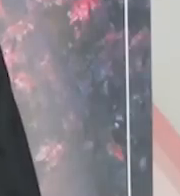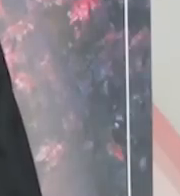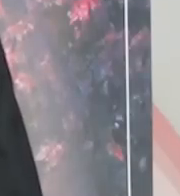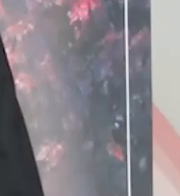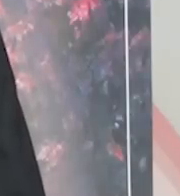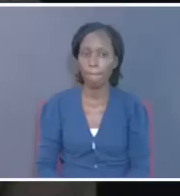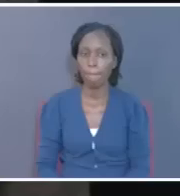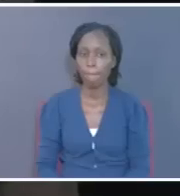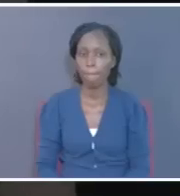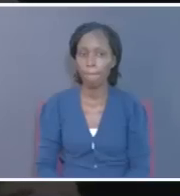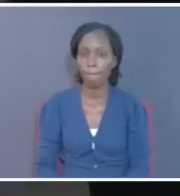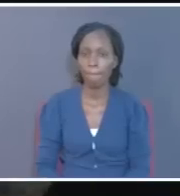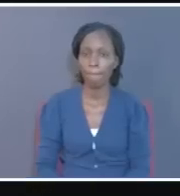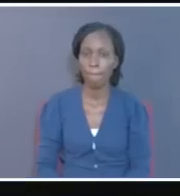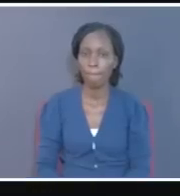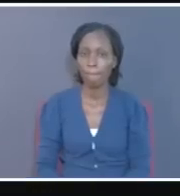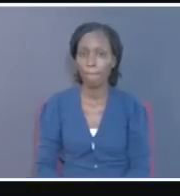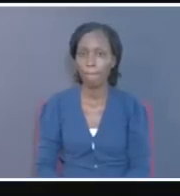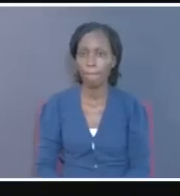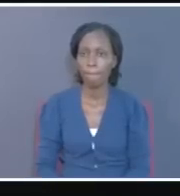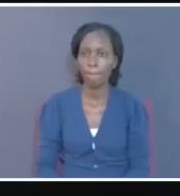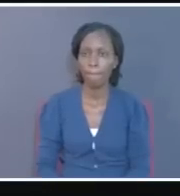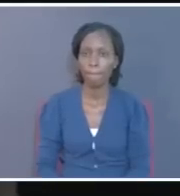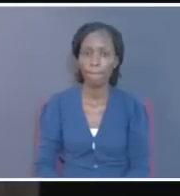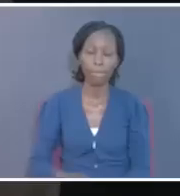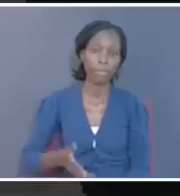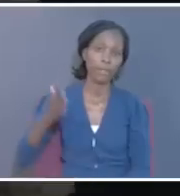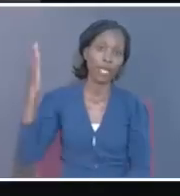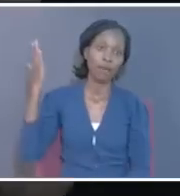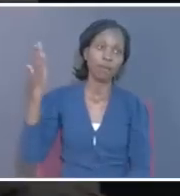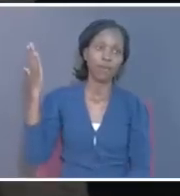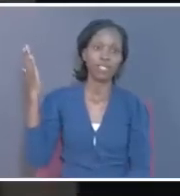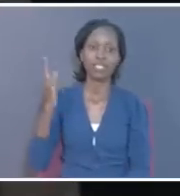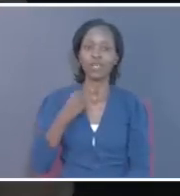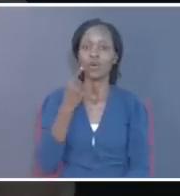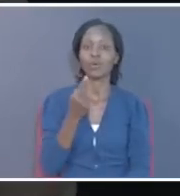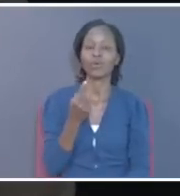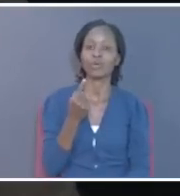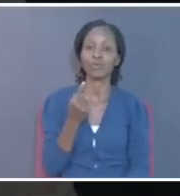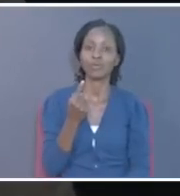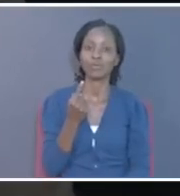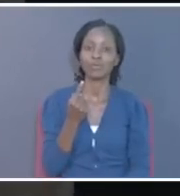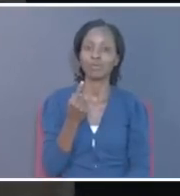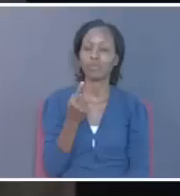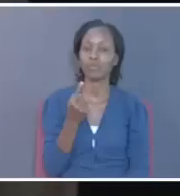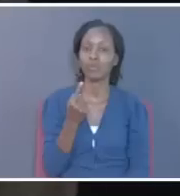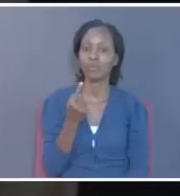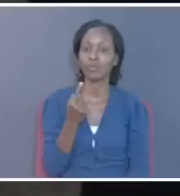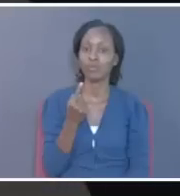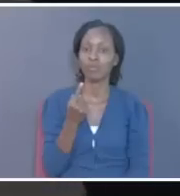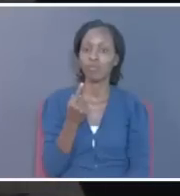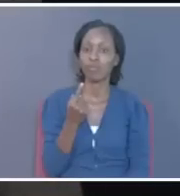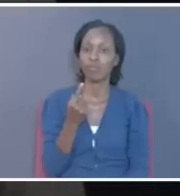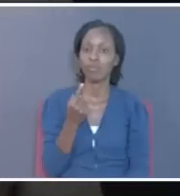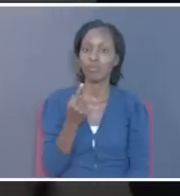for your support. To bring us God's word to you is none other